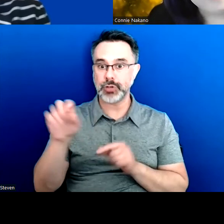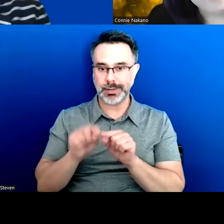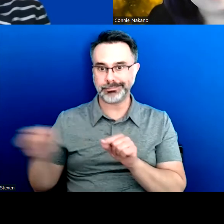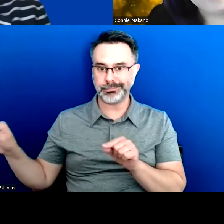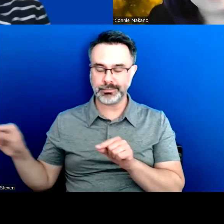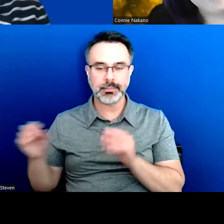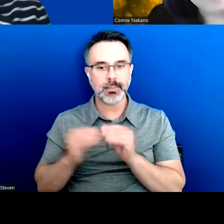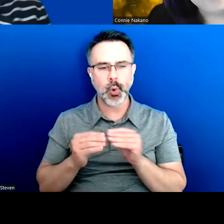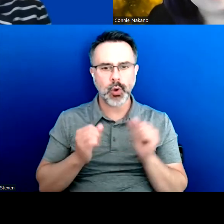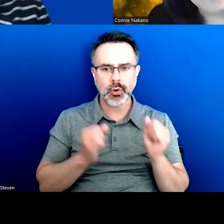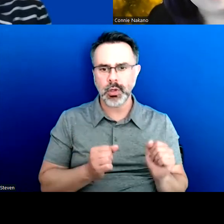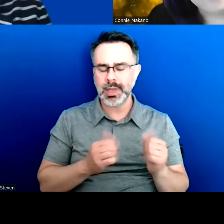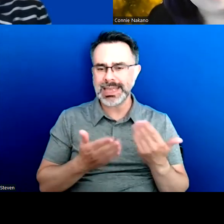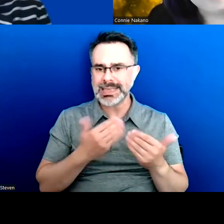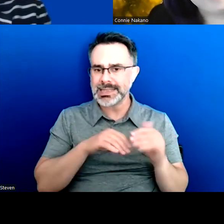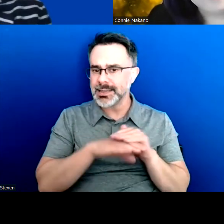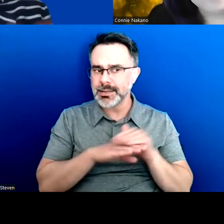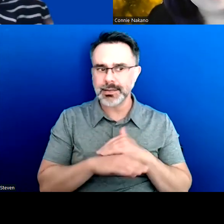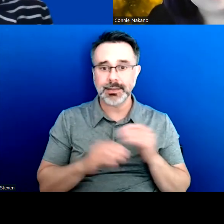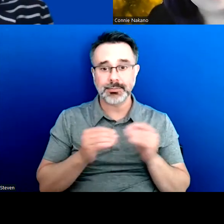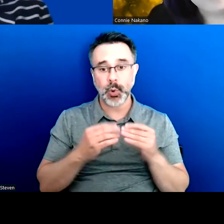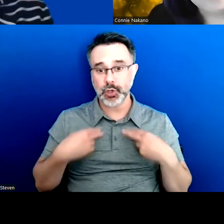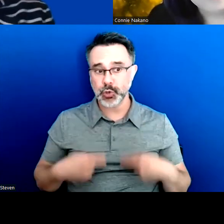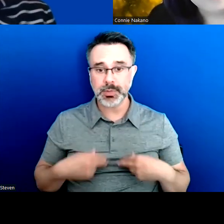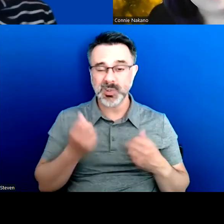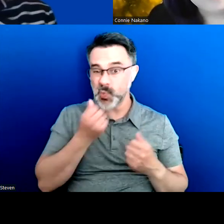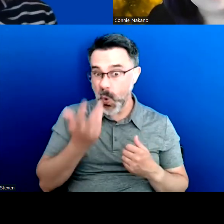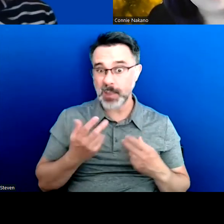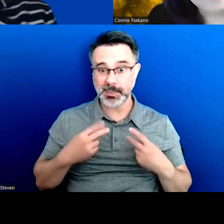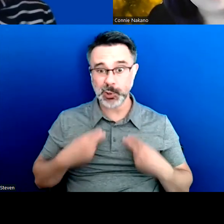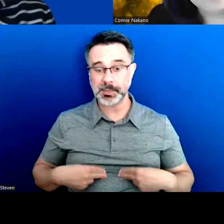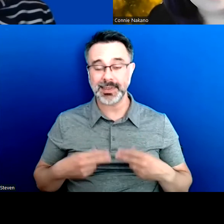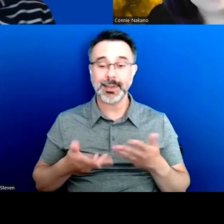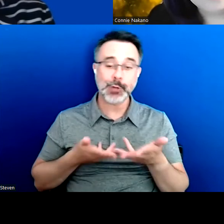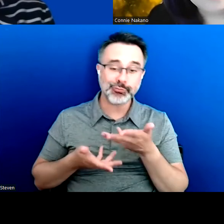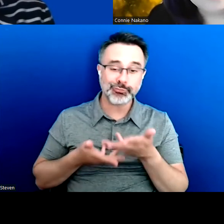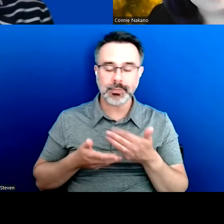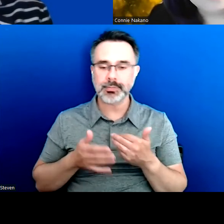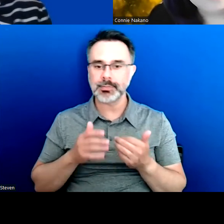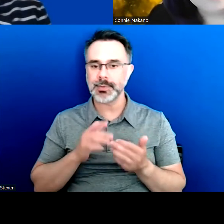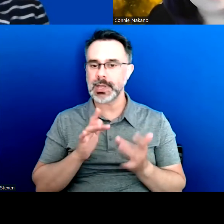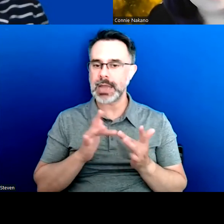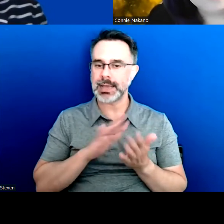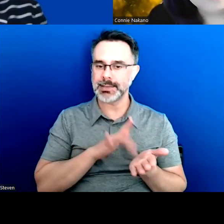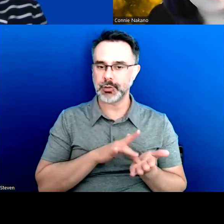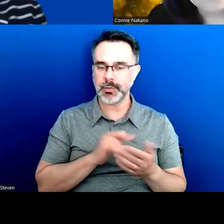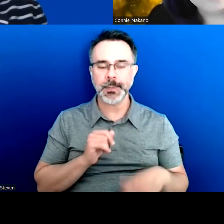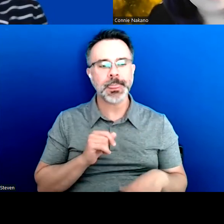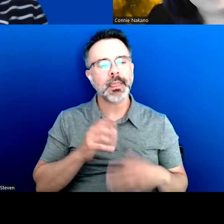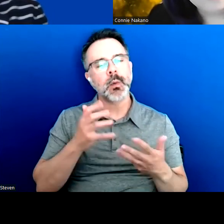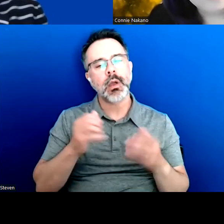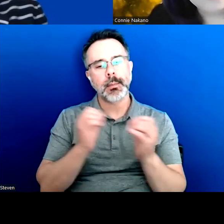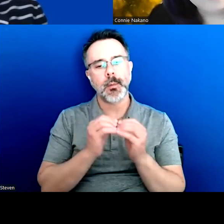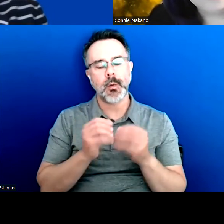human contact center. And then we're also doing those focus groups that I just mentioned so that we can be more helpful